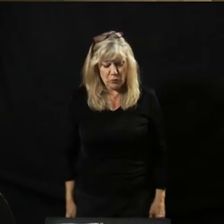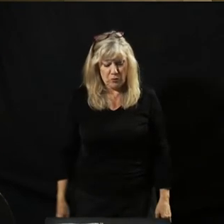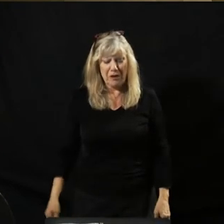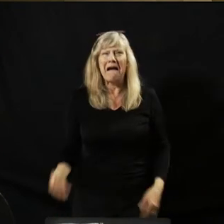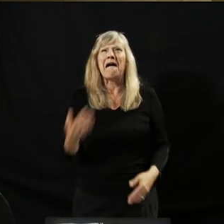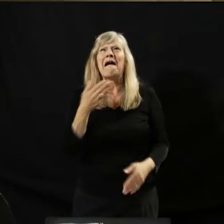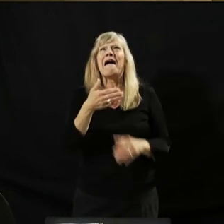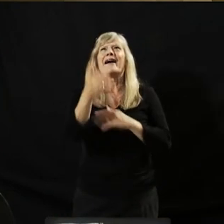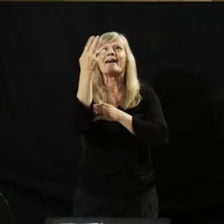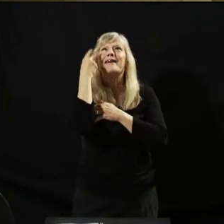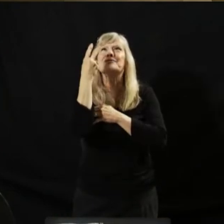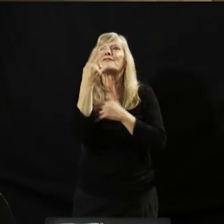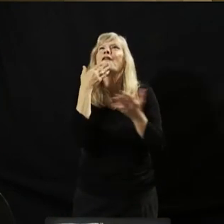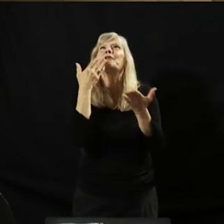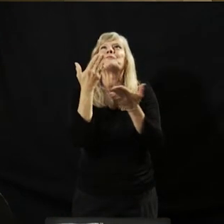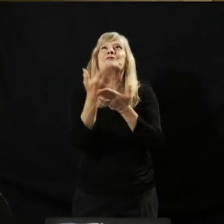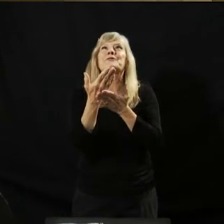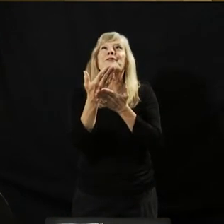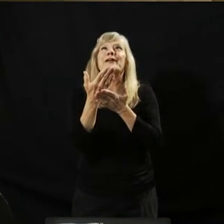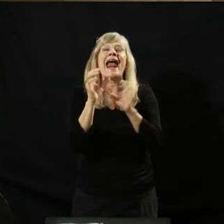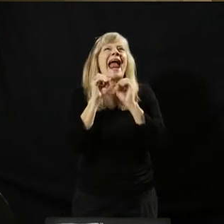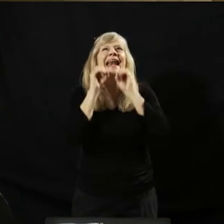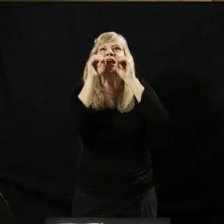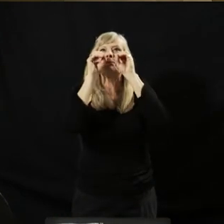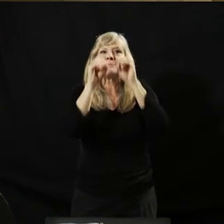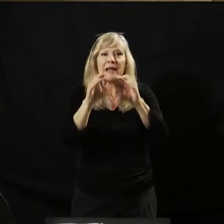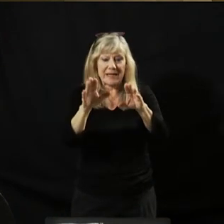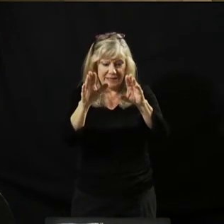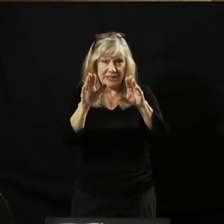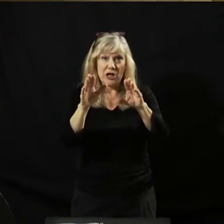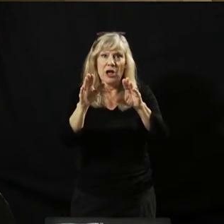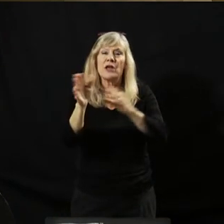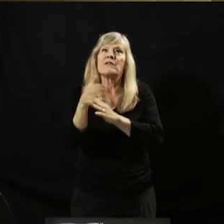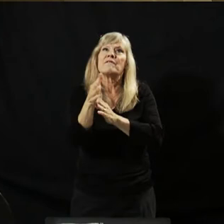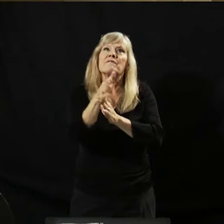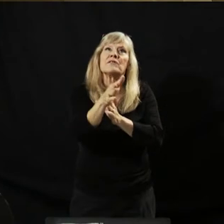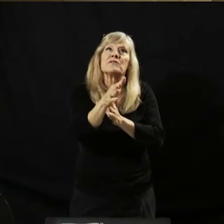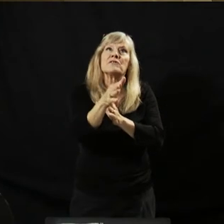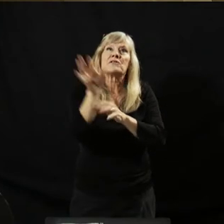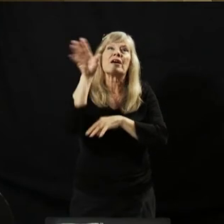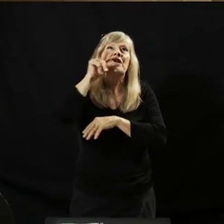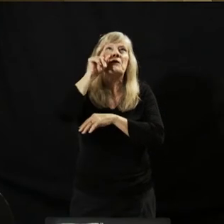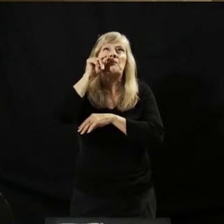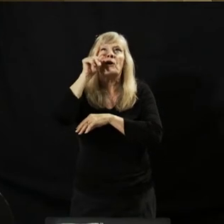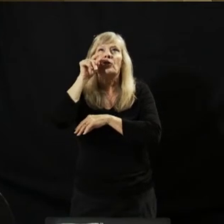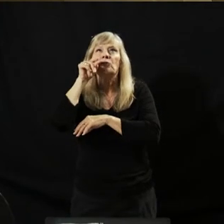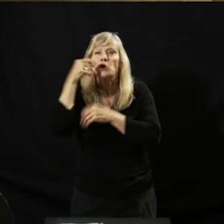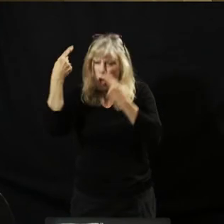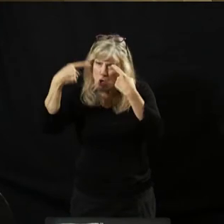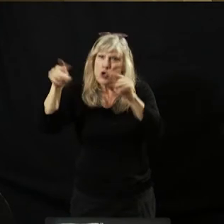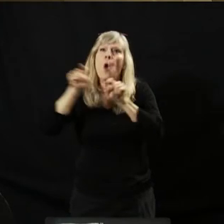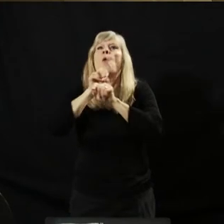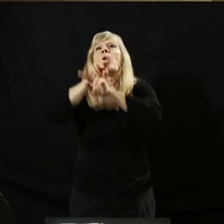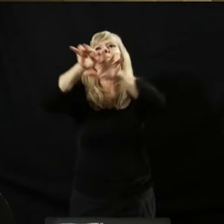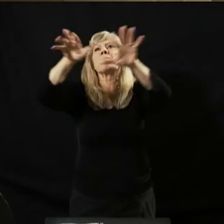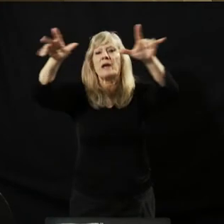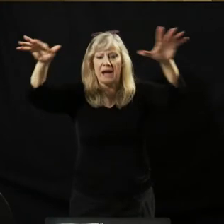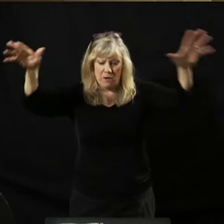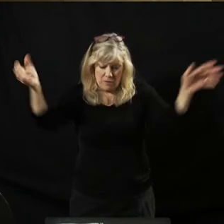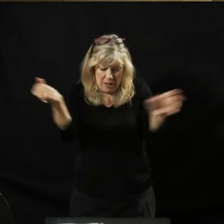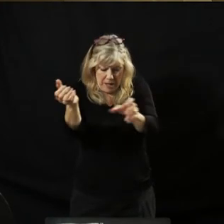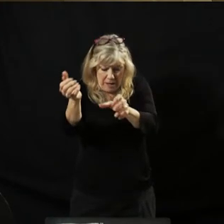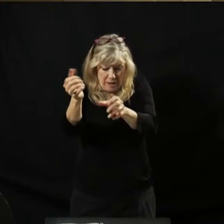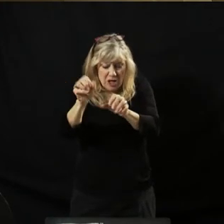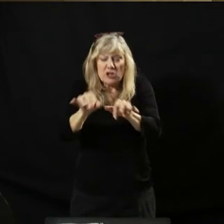good it was, and God blessed them, saying, "Be fertile, multiply, and fill the water of the